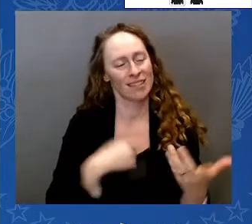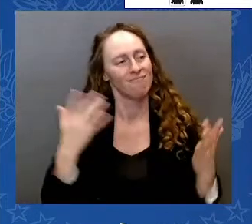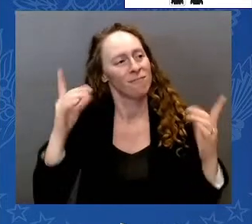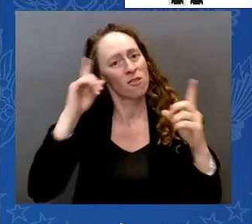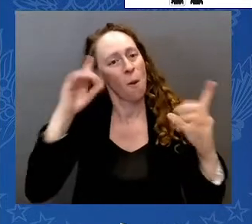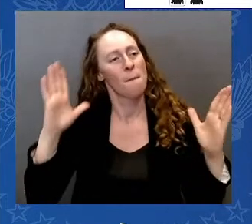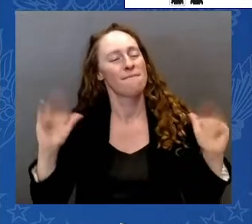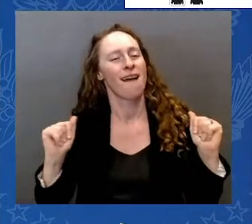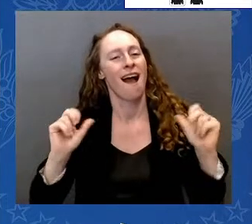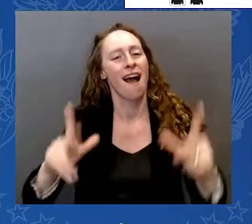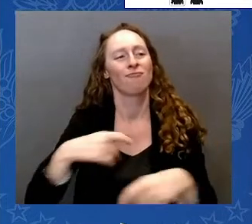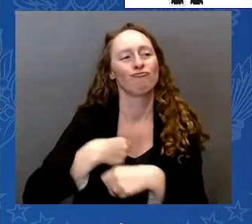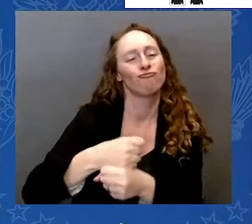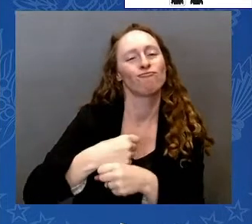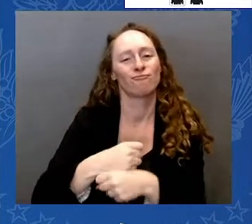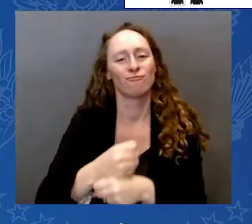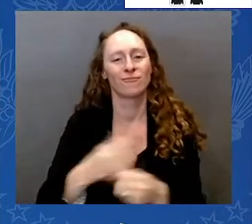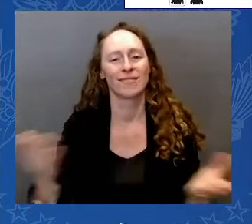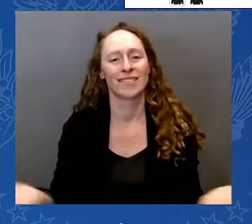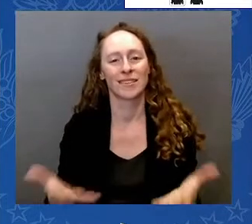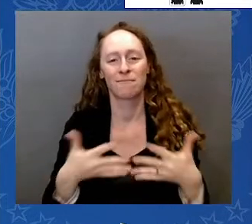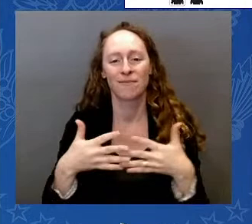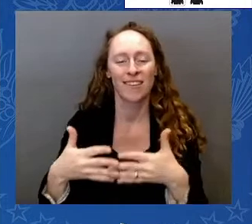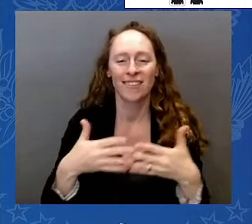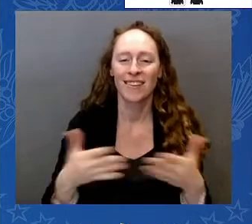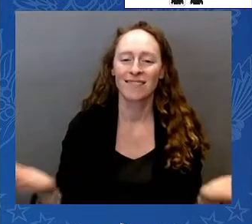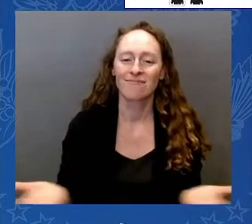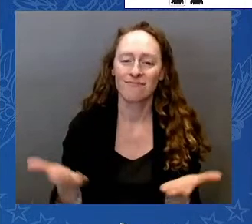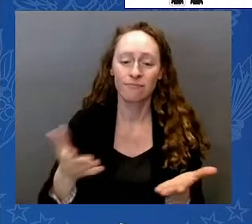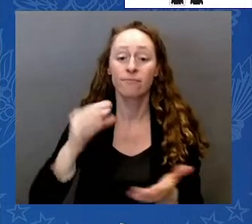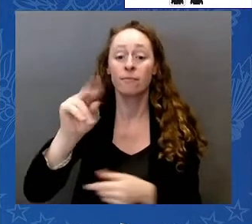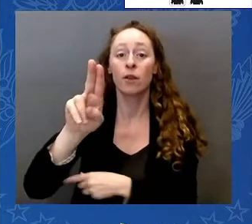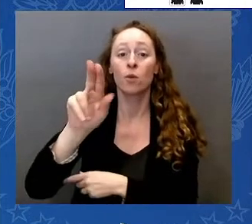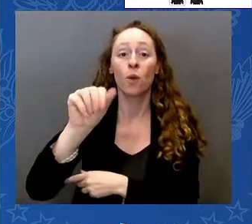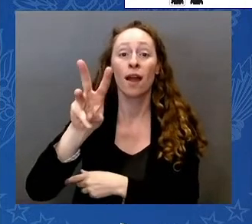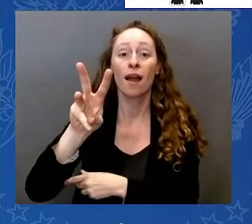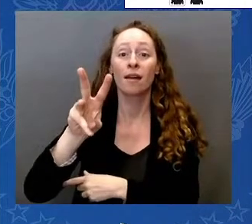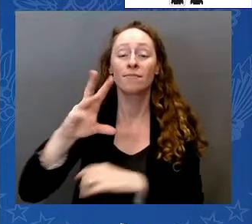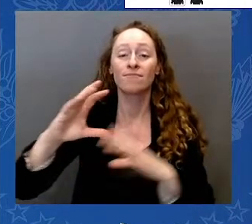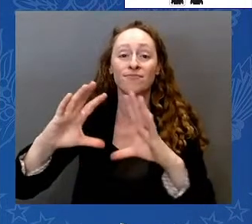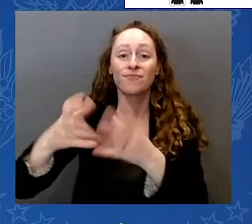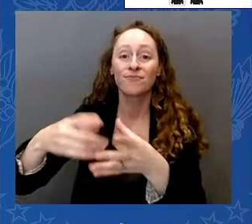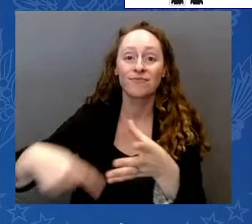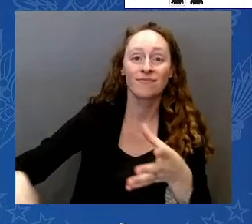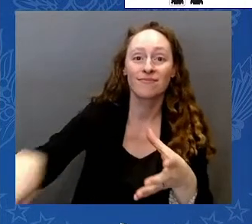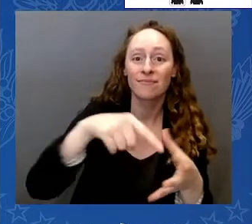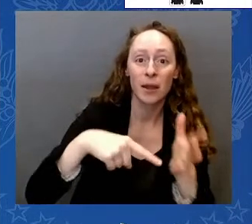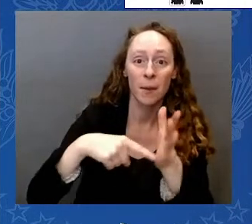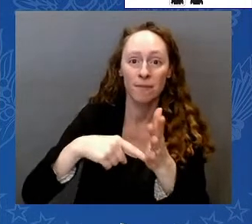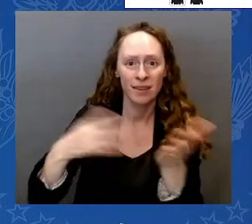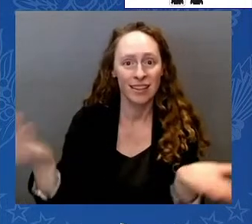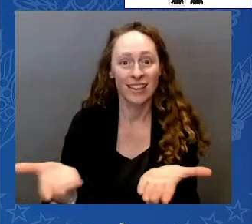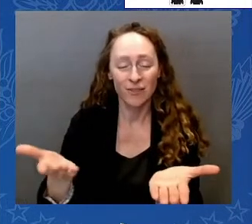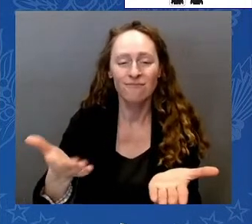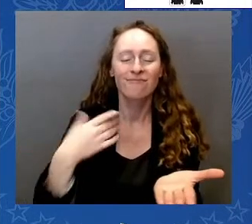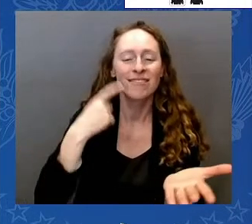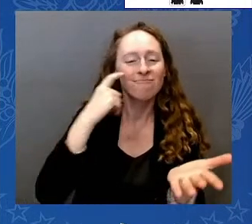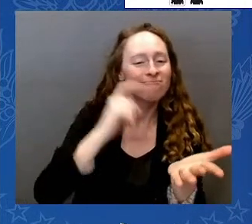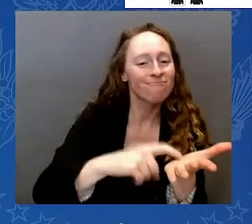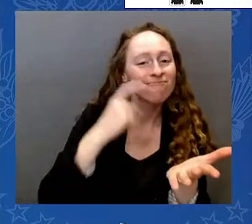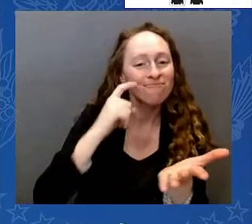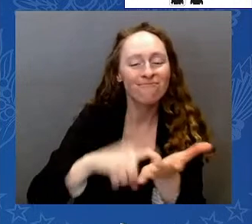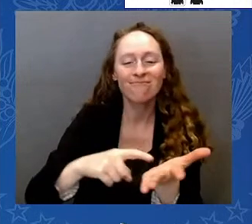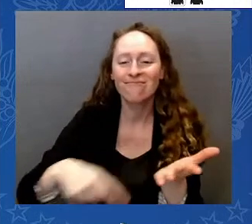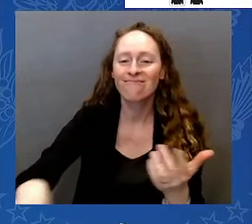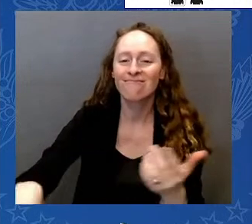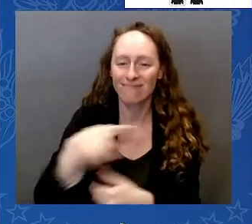171, the changes in manufacturing during the past few decades, and all of the Volvo Group employees here in Hagerstown, let me